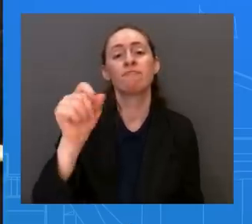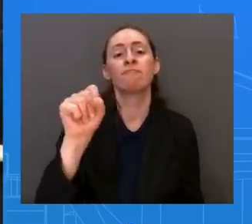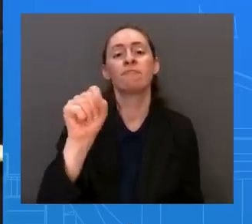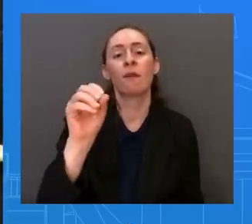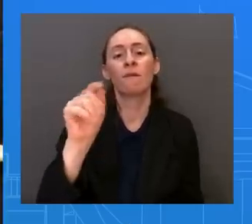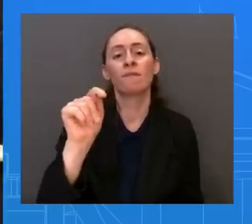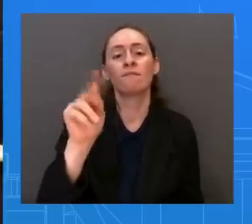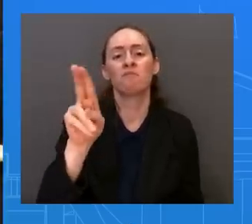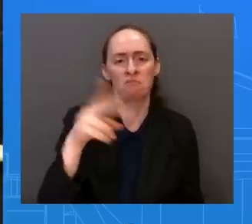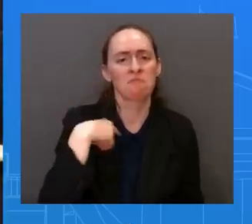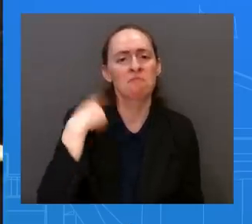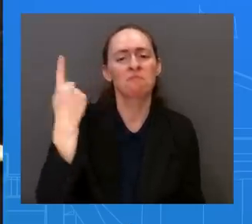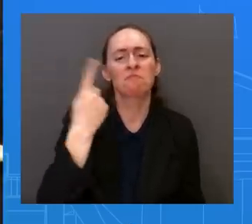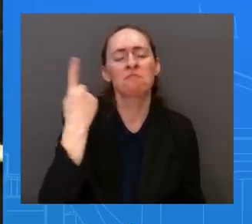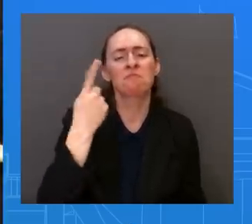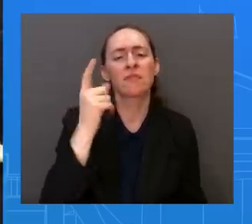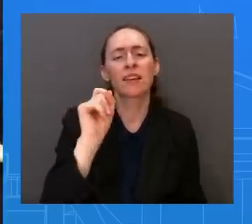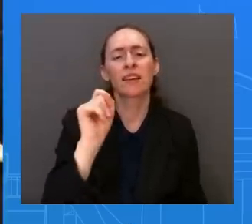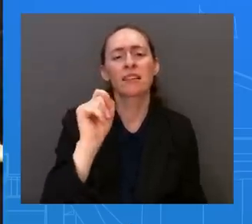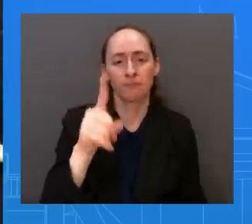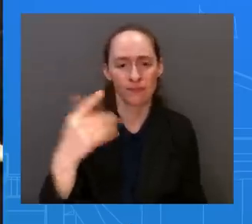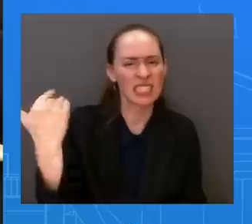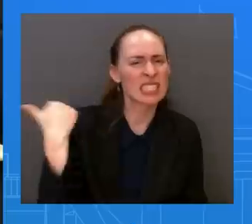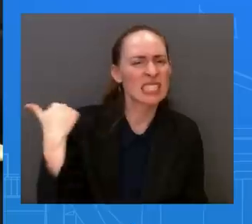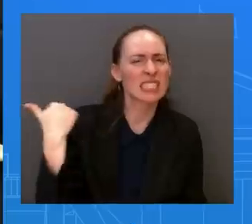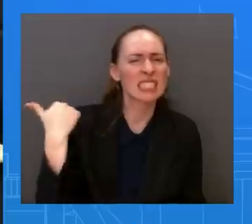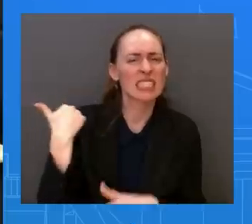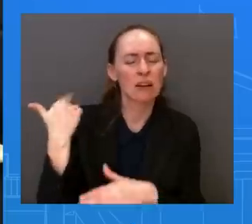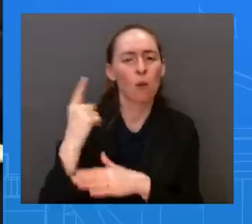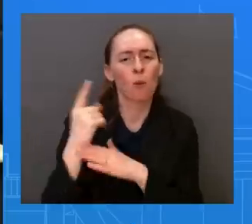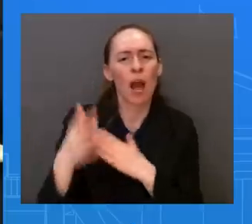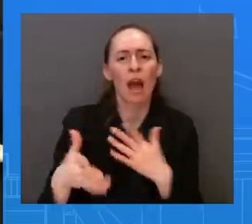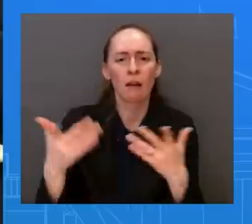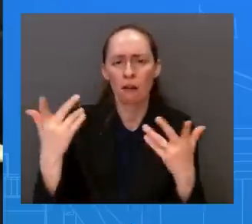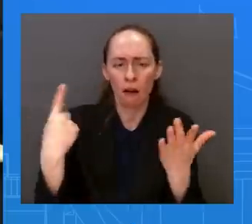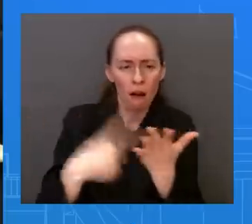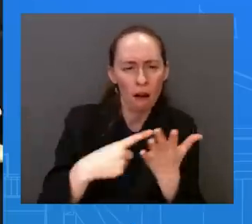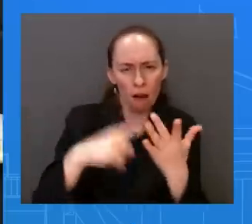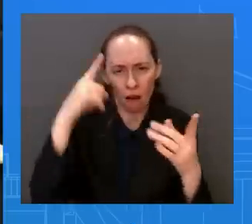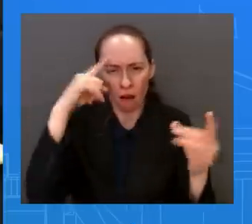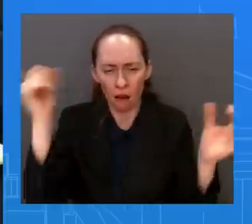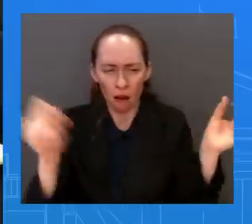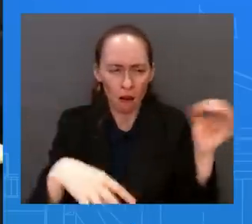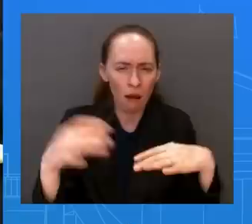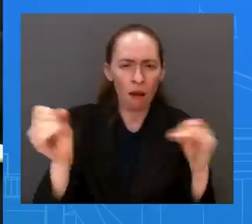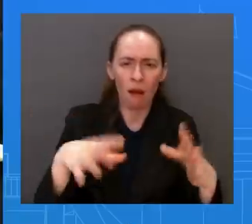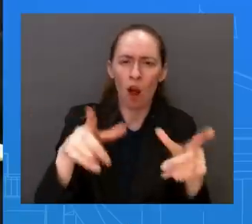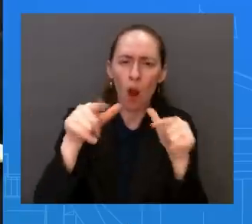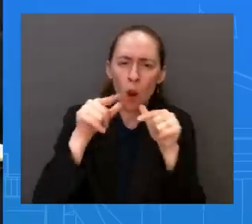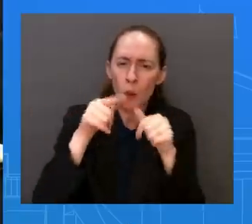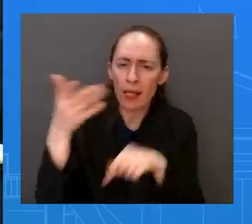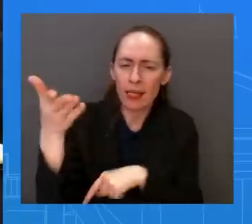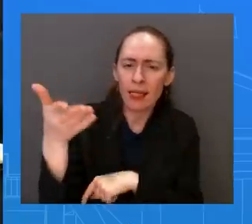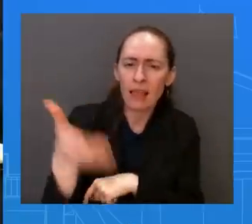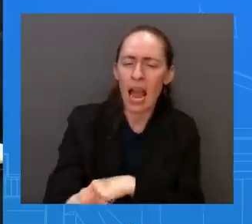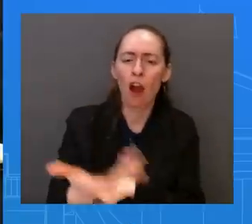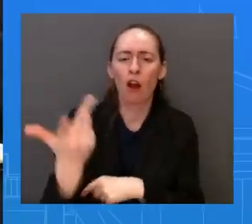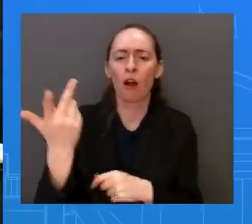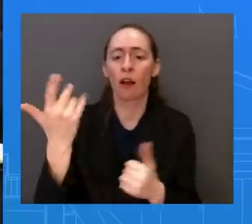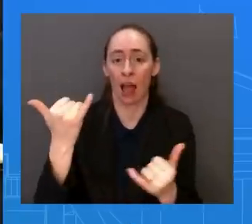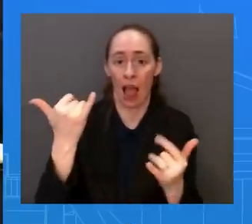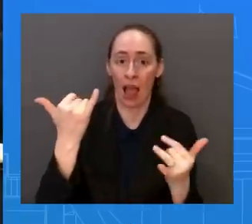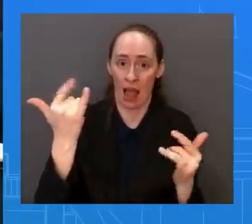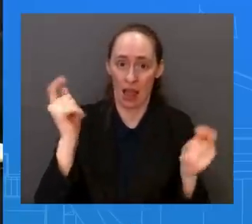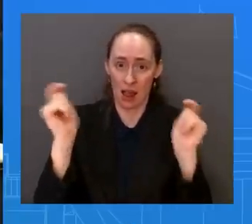this weekend? What did those preps look like? Who is he working with? Is he still in major rewrites at this point, or just kind of fine-tuning,